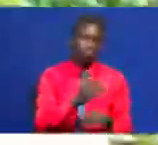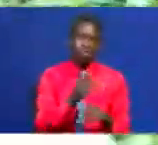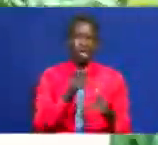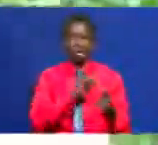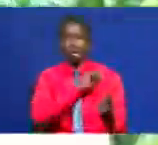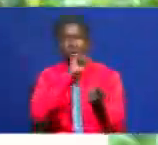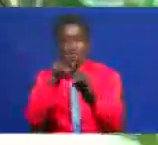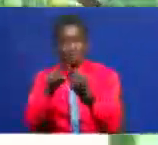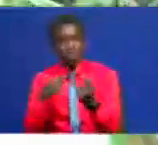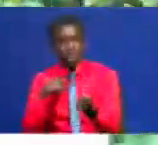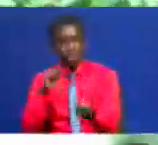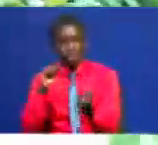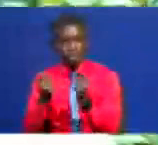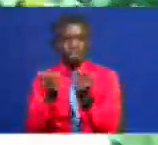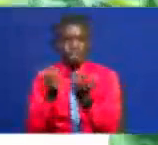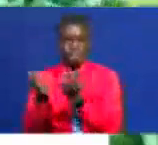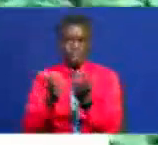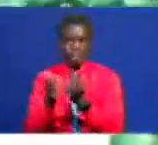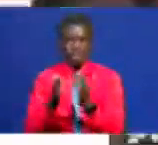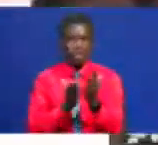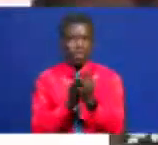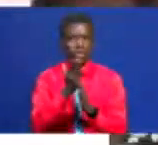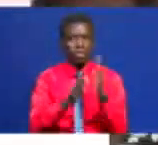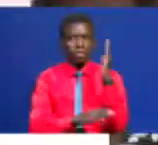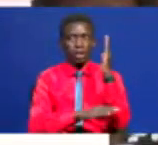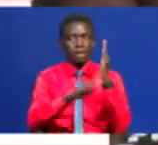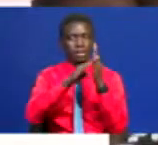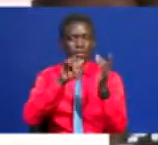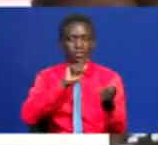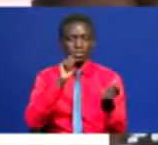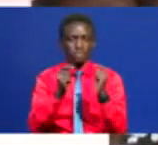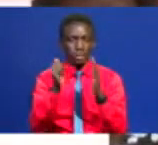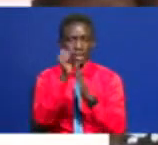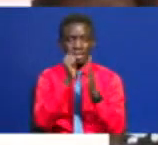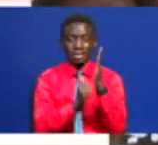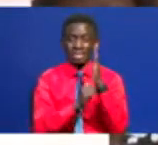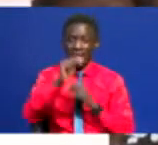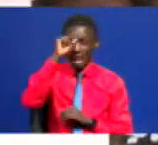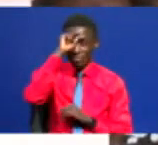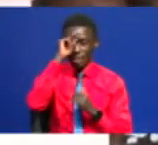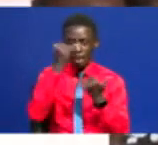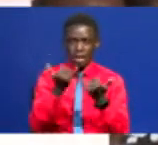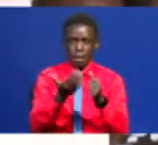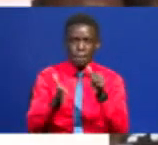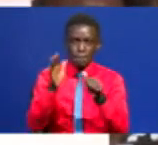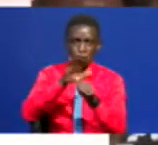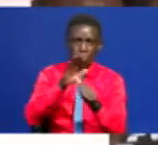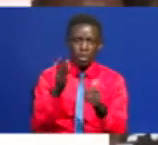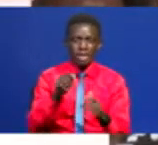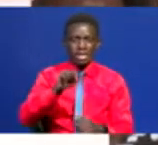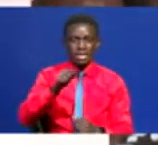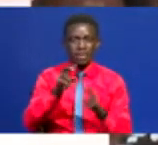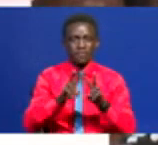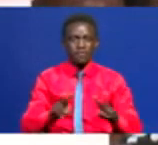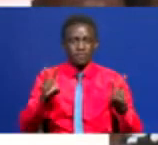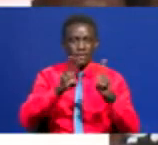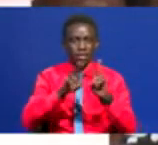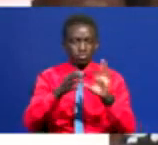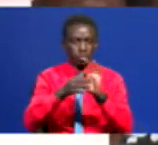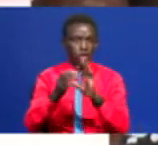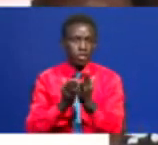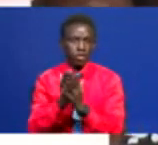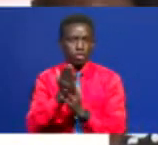the bottom-up economic transformation agenda. The government has prioritized key value chains through the bottom-up